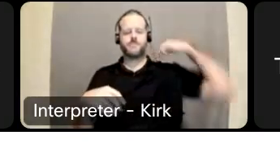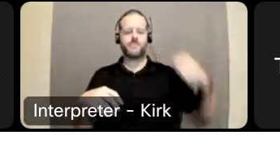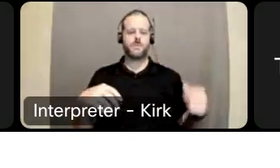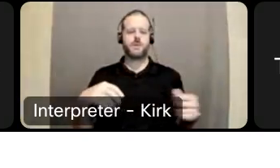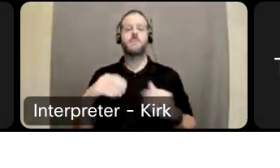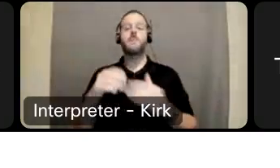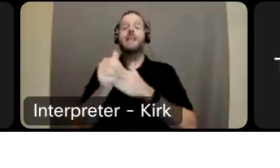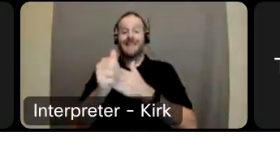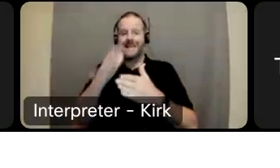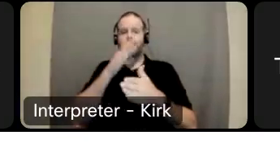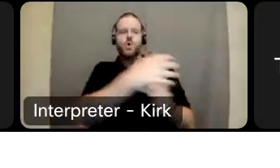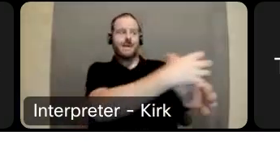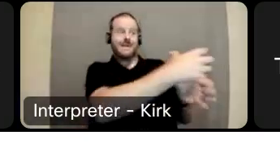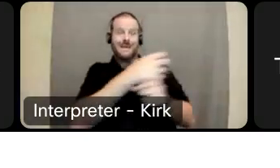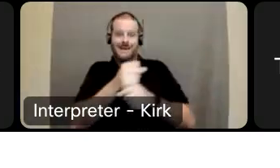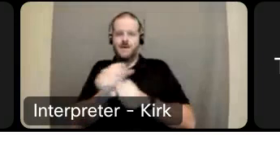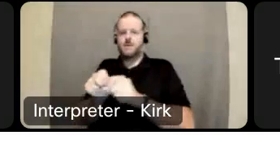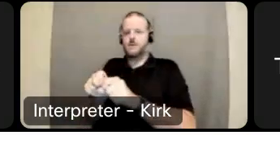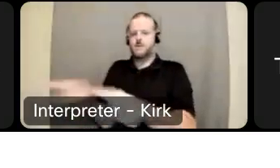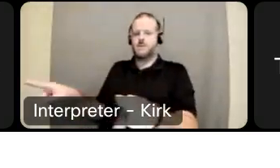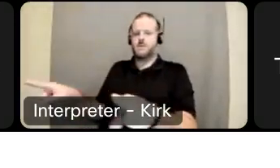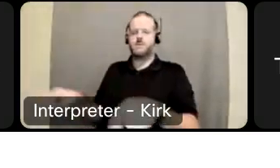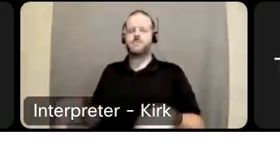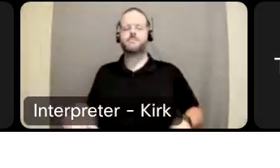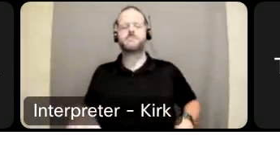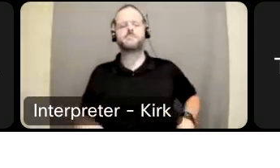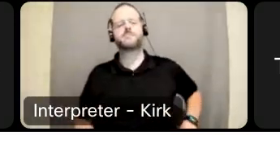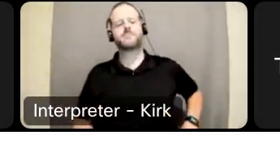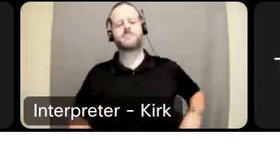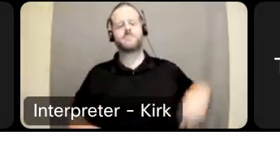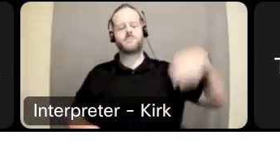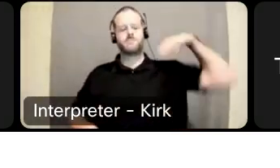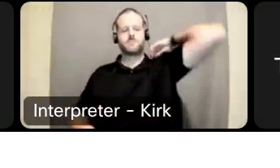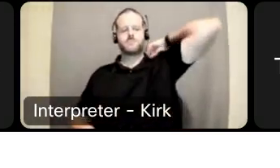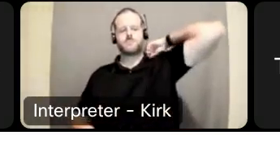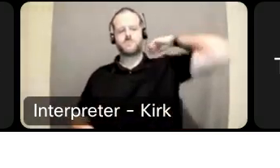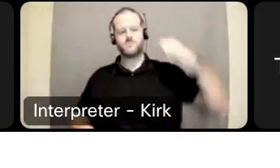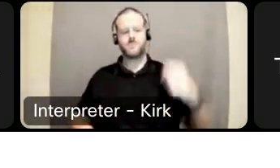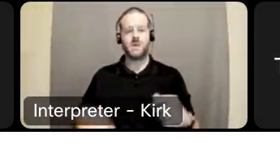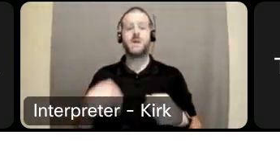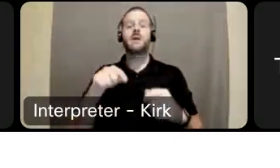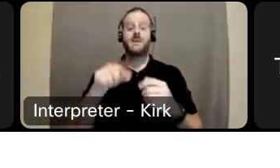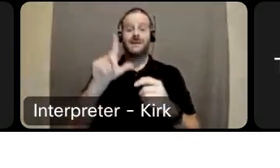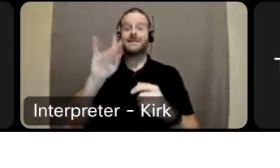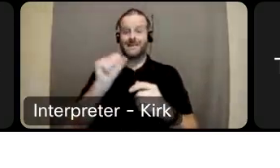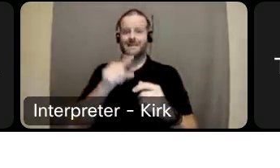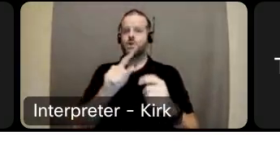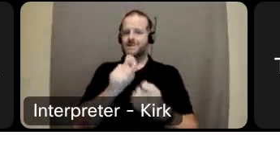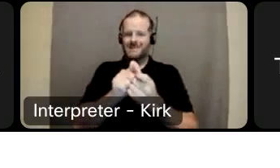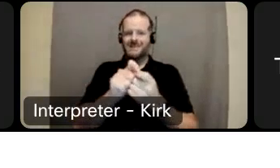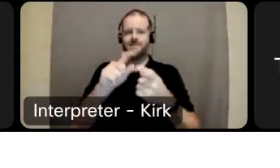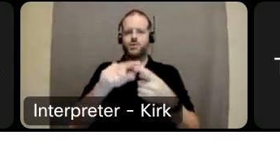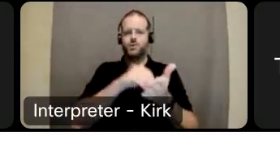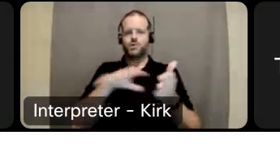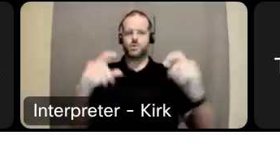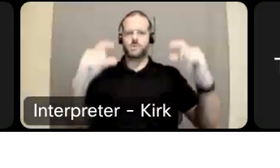and then distributes that. These links, as I said, are tailored particular to a student. So it's not like you start a brand